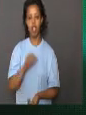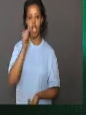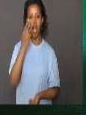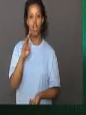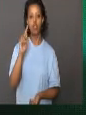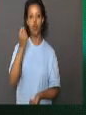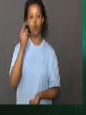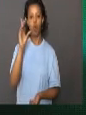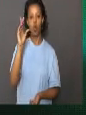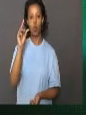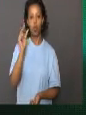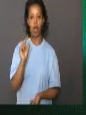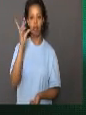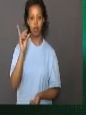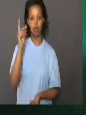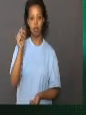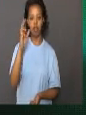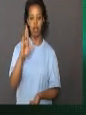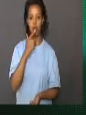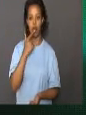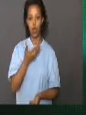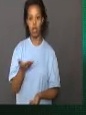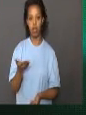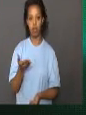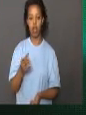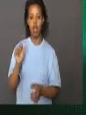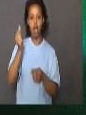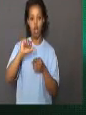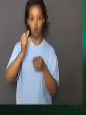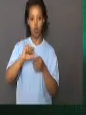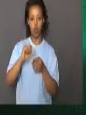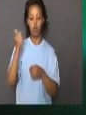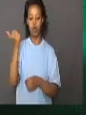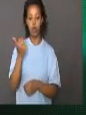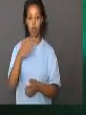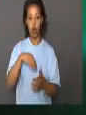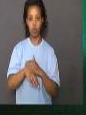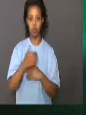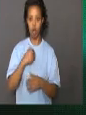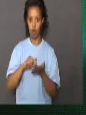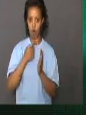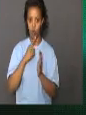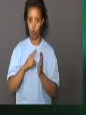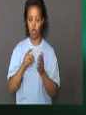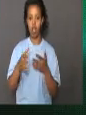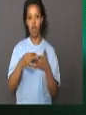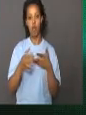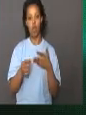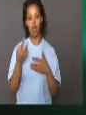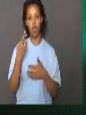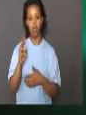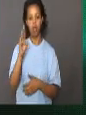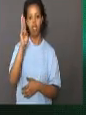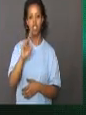Acetobacter is used to oxidize the alcohol in beer, wine, or cider